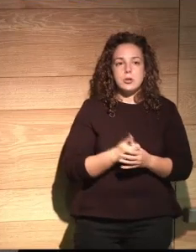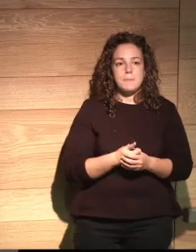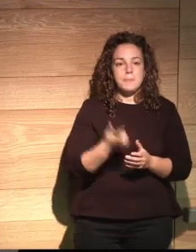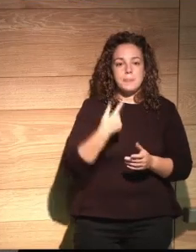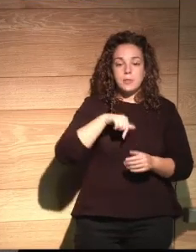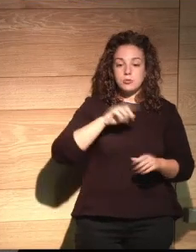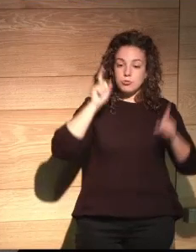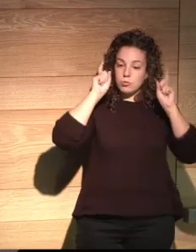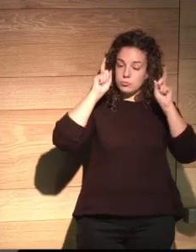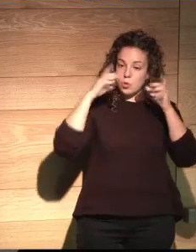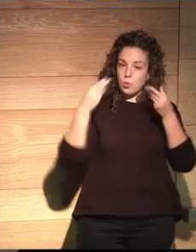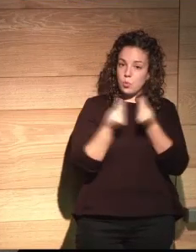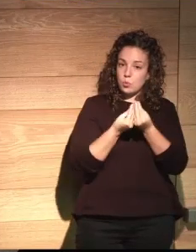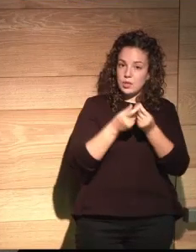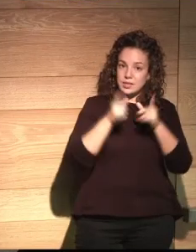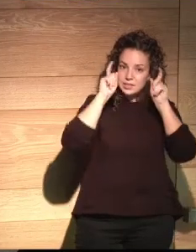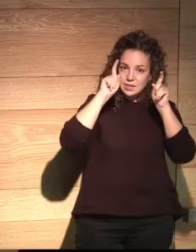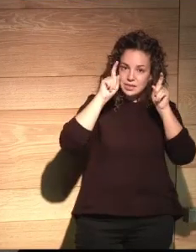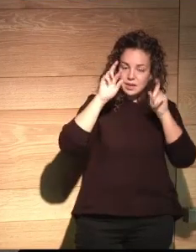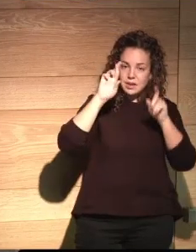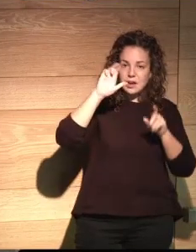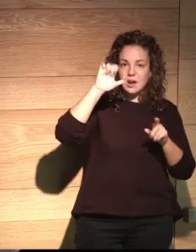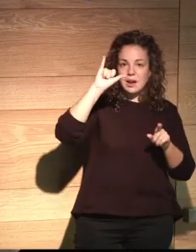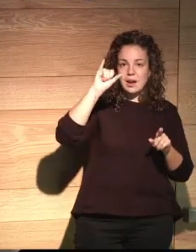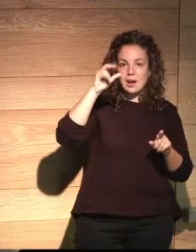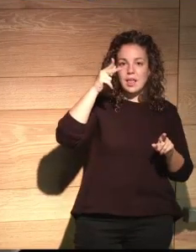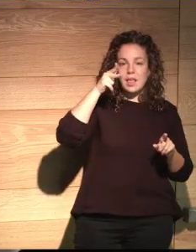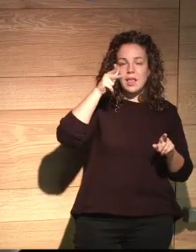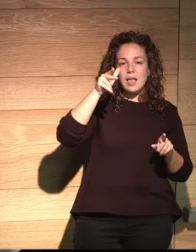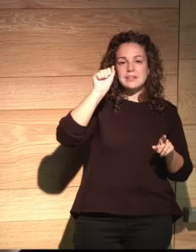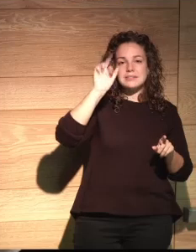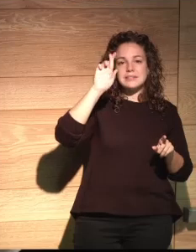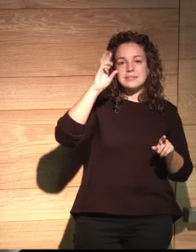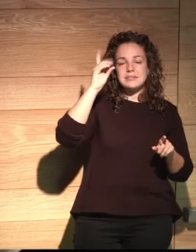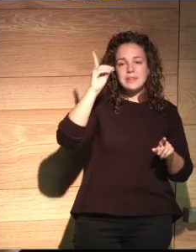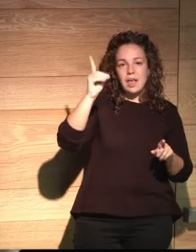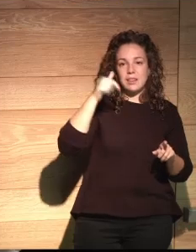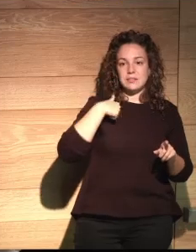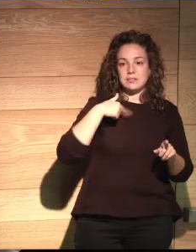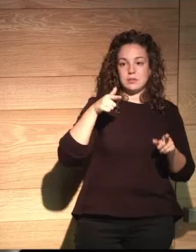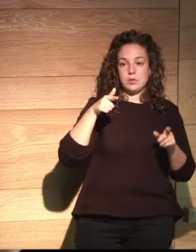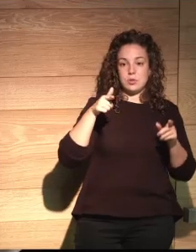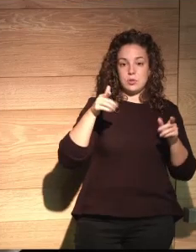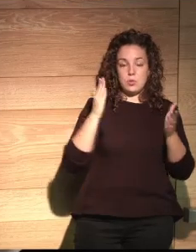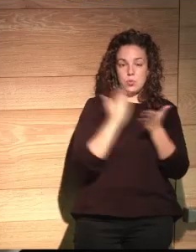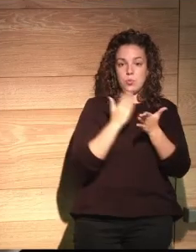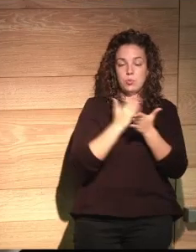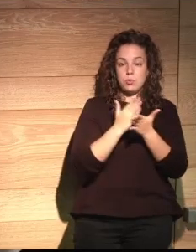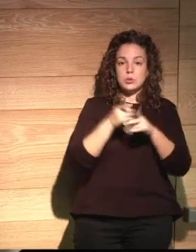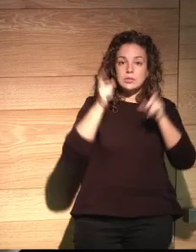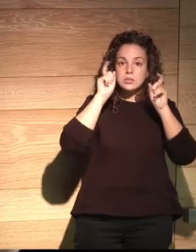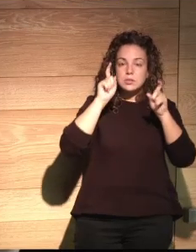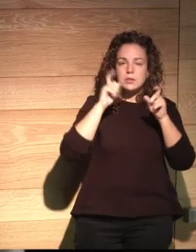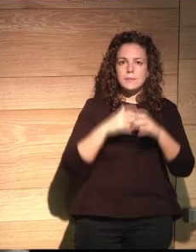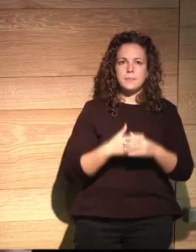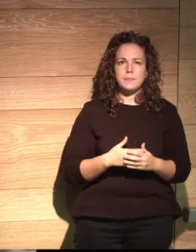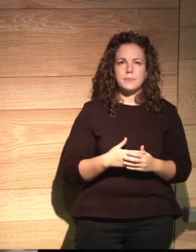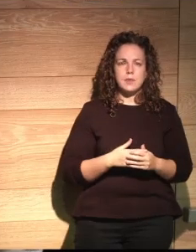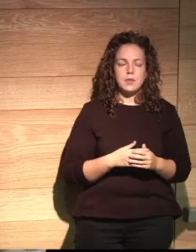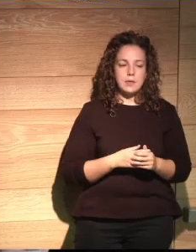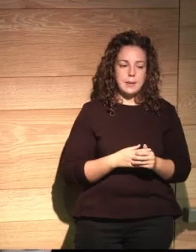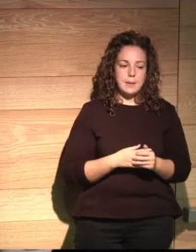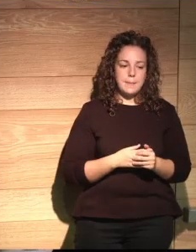here, and we are teaching together with Richard Senes. That semester we were dealing with